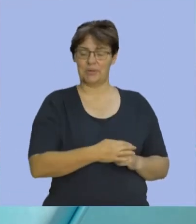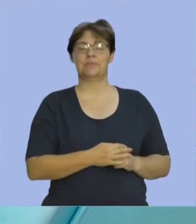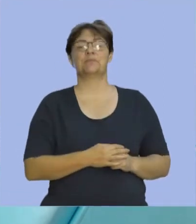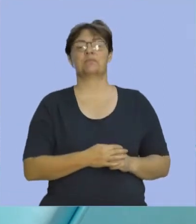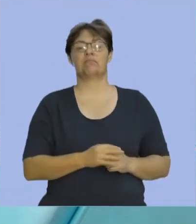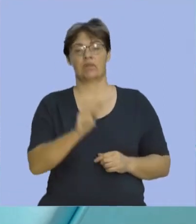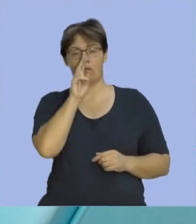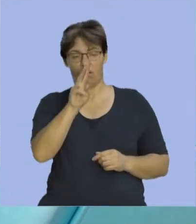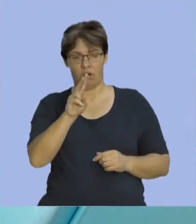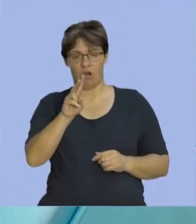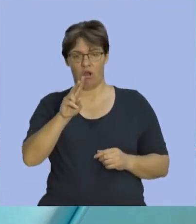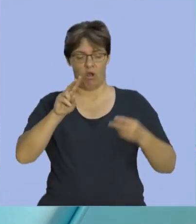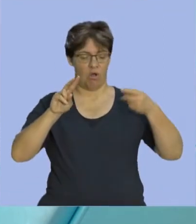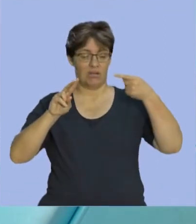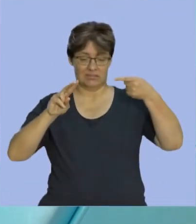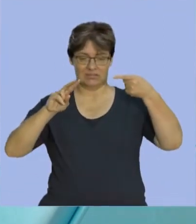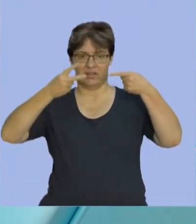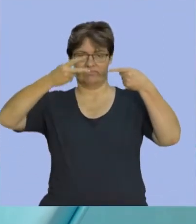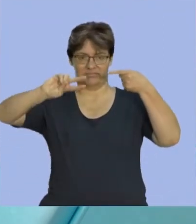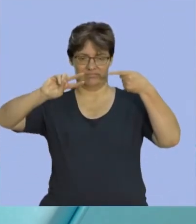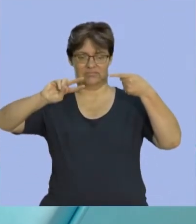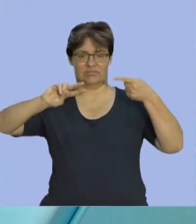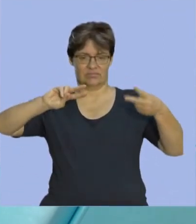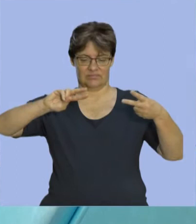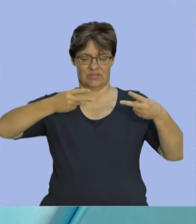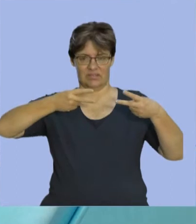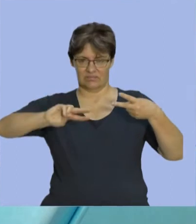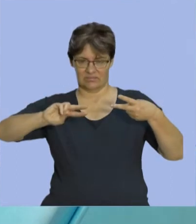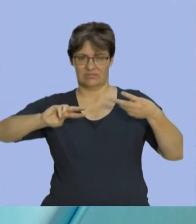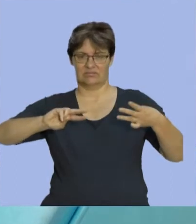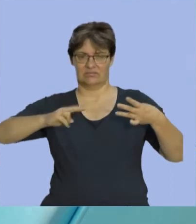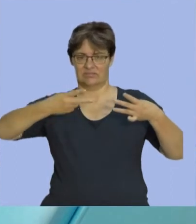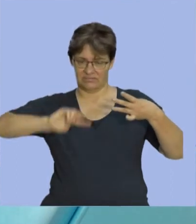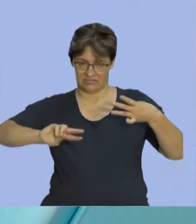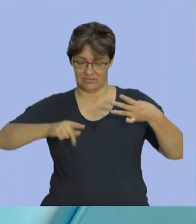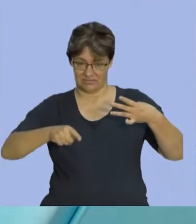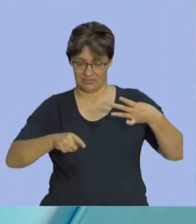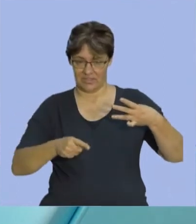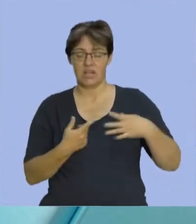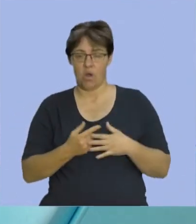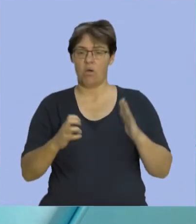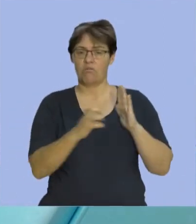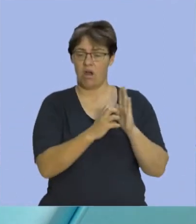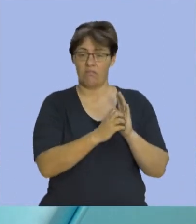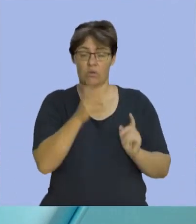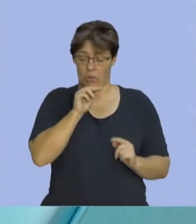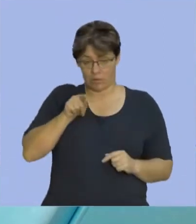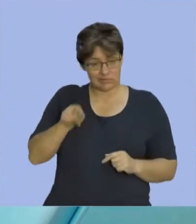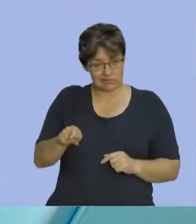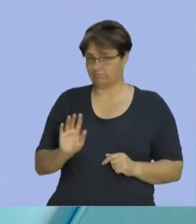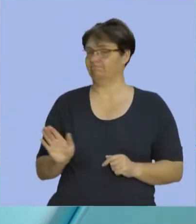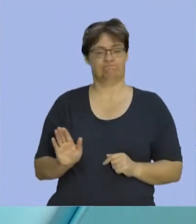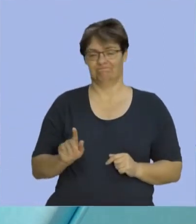looked at the reciprocals, right? But now, when we get to the graphs or functions, we don't talk about